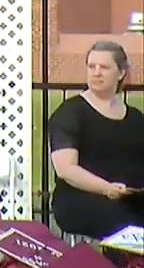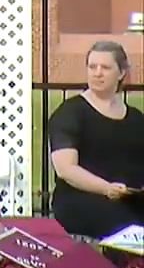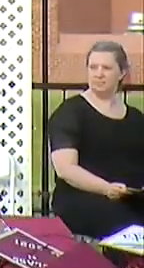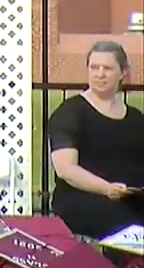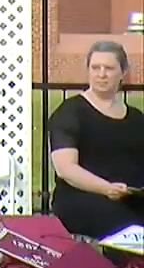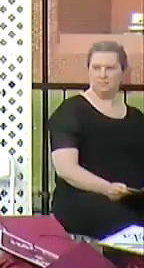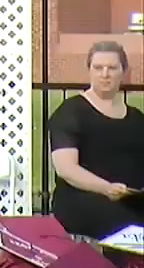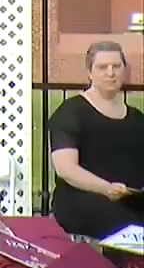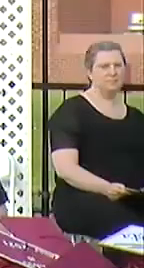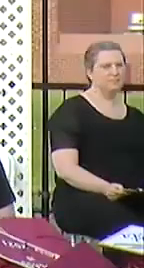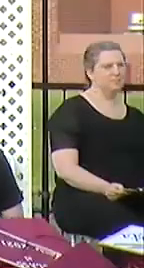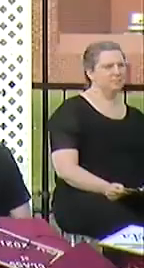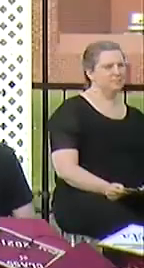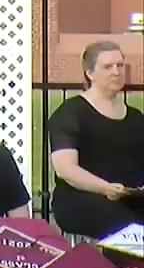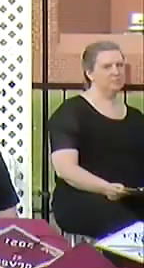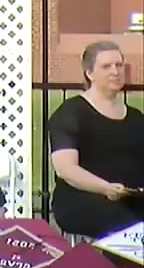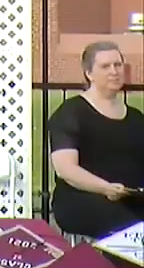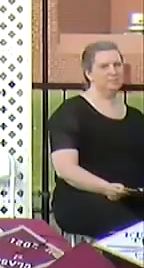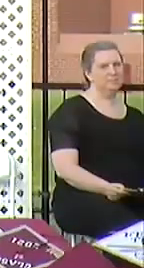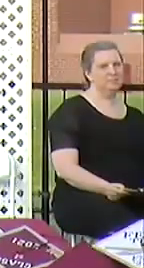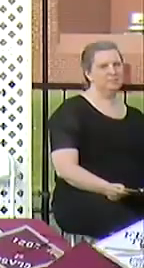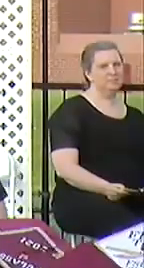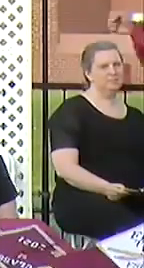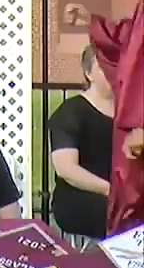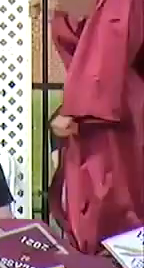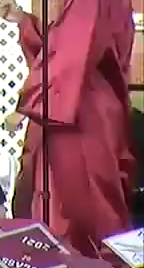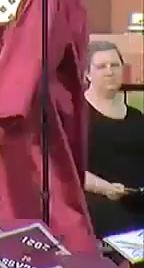Cameron James Rathka.